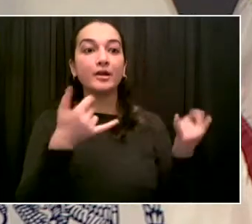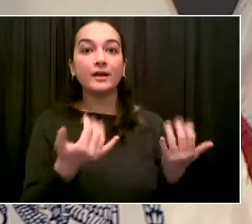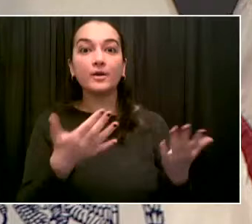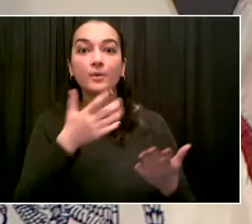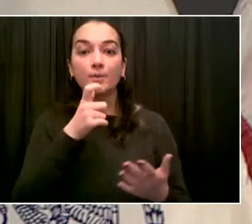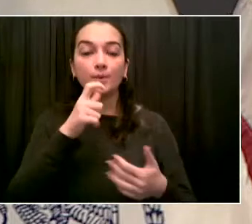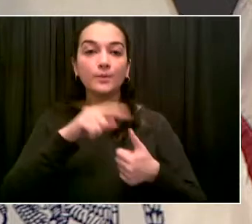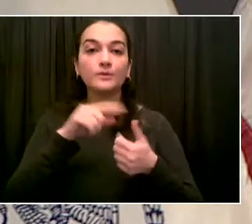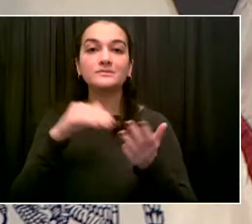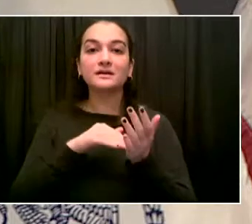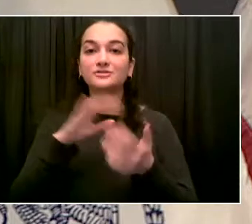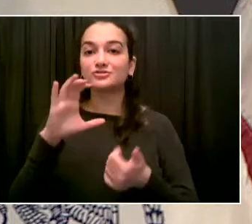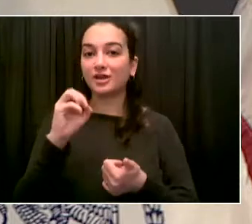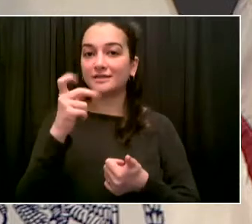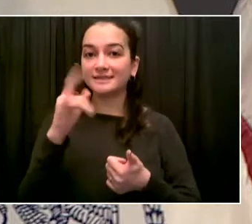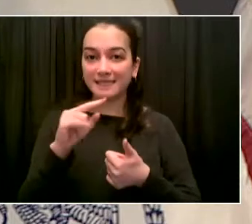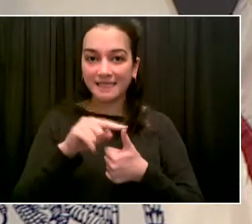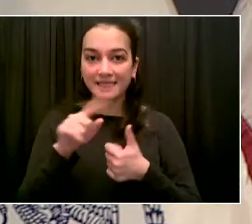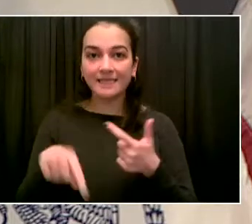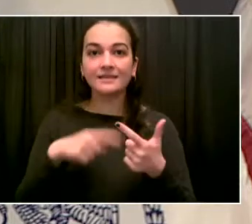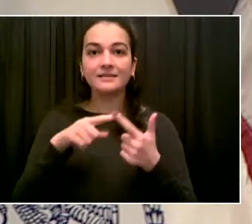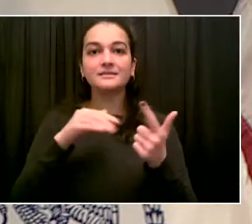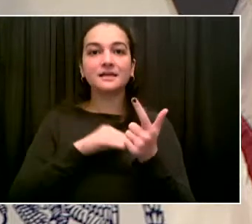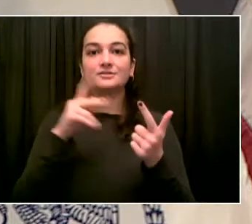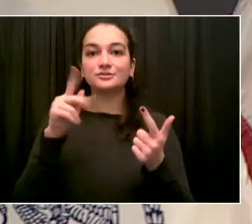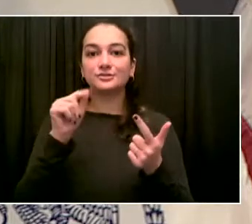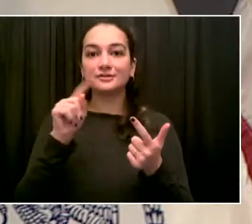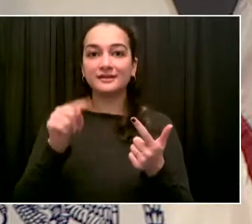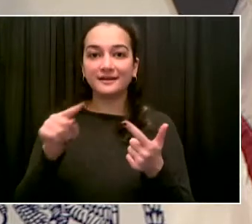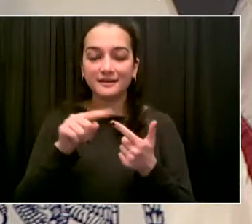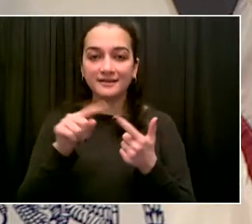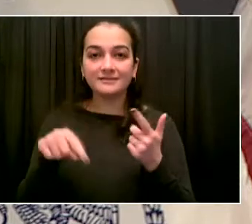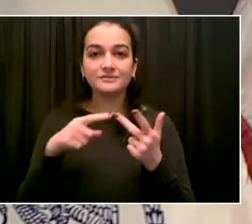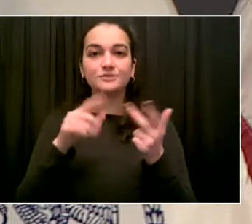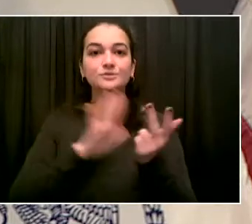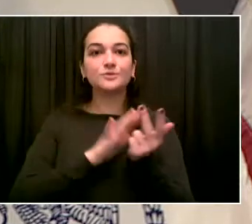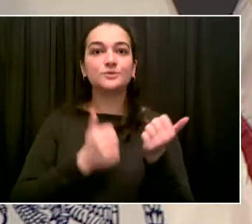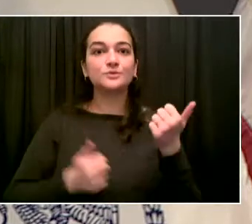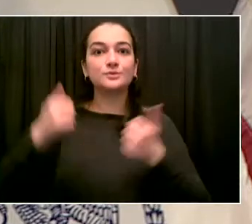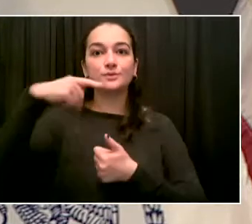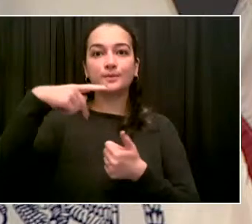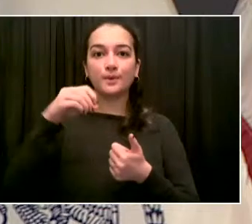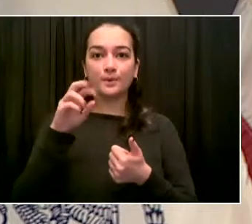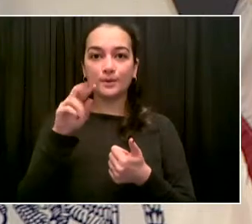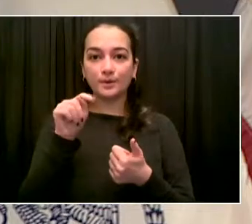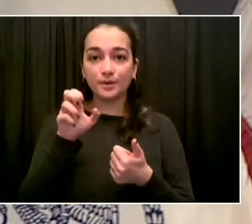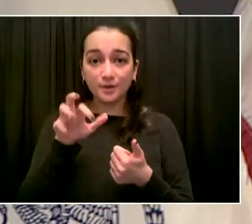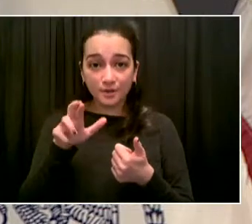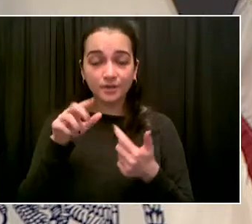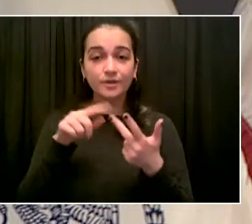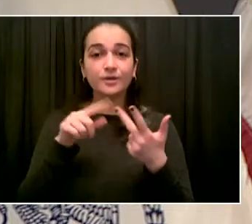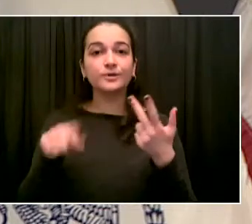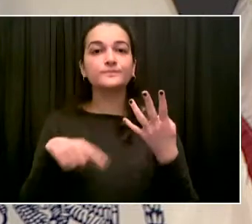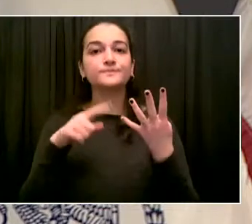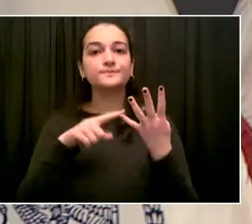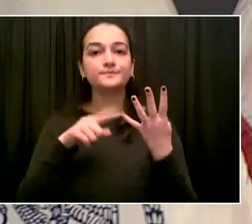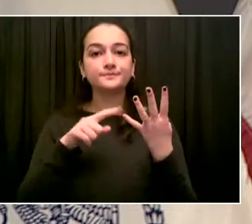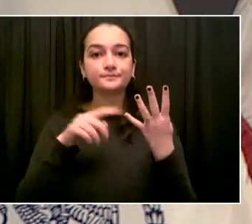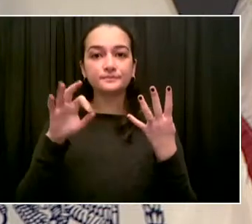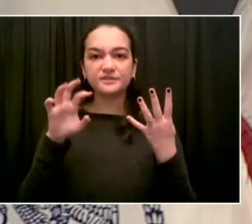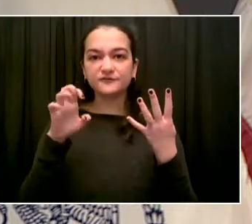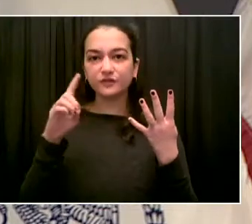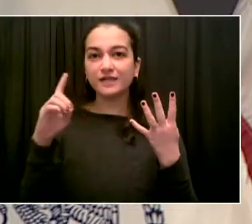Choksi, Dr. Mitch Katz, Chancellor Misha Porter, and Fred Dixon, President and CEO of NYC and